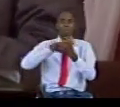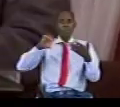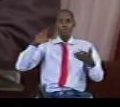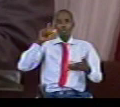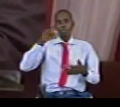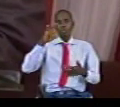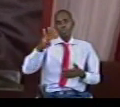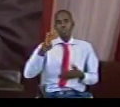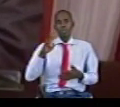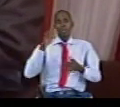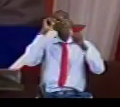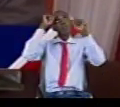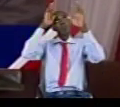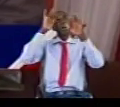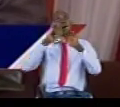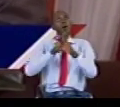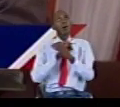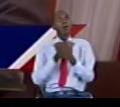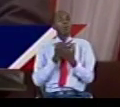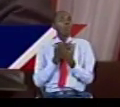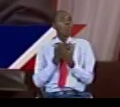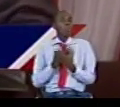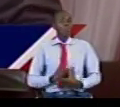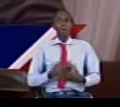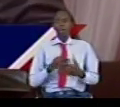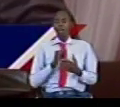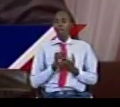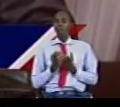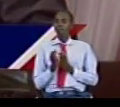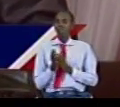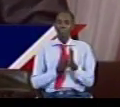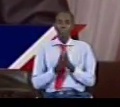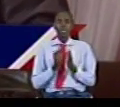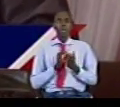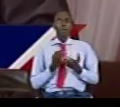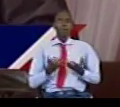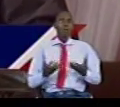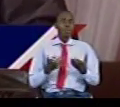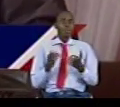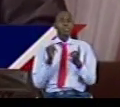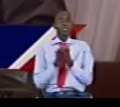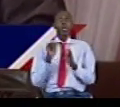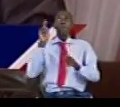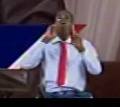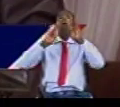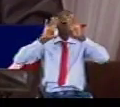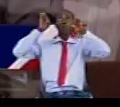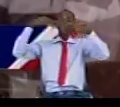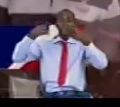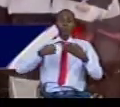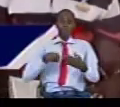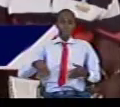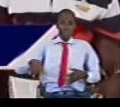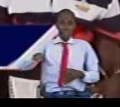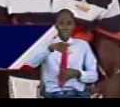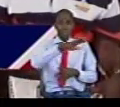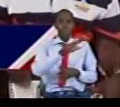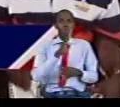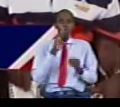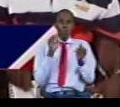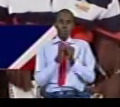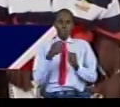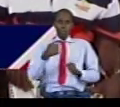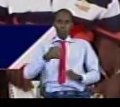I will that they also whom thou hast given me be with me where I